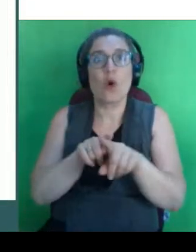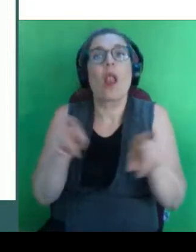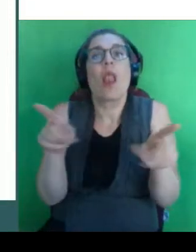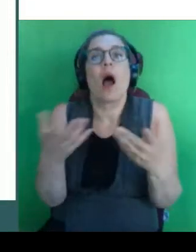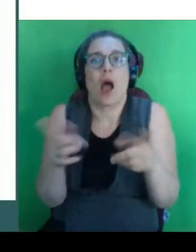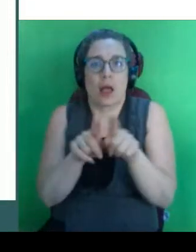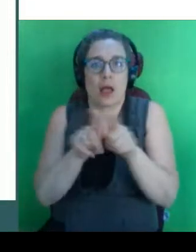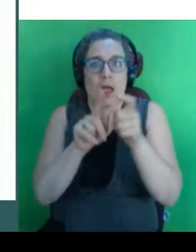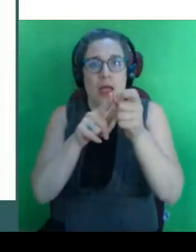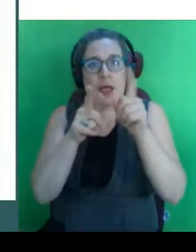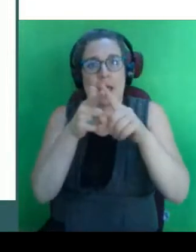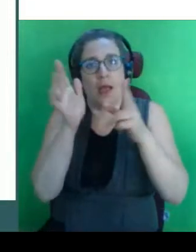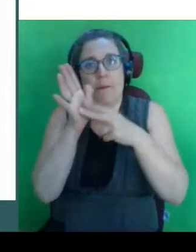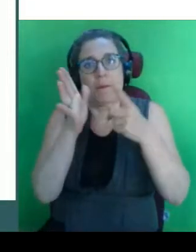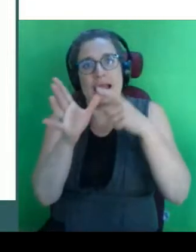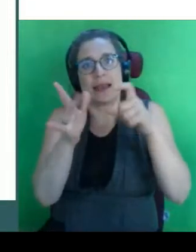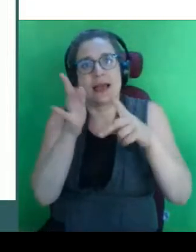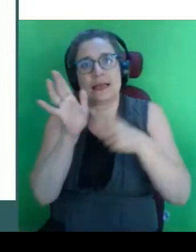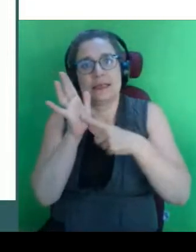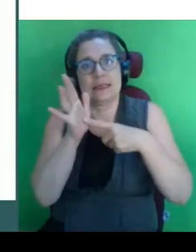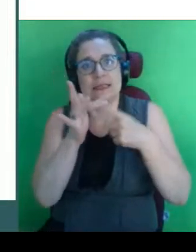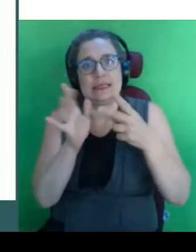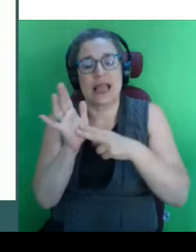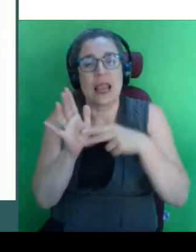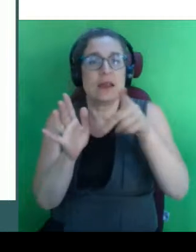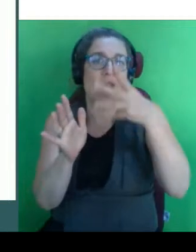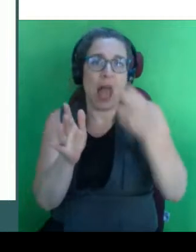example. Penicillin can bind to proteins in the blood